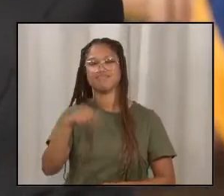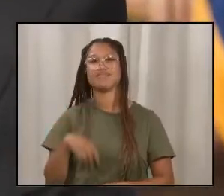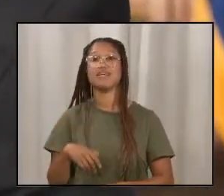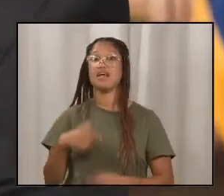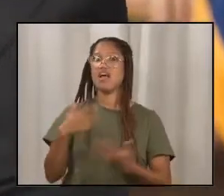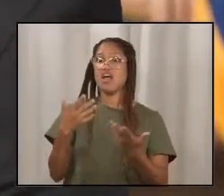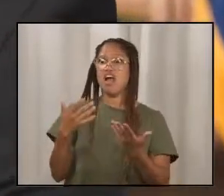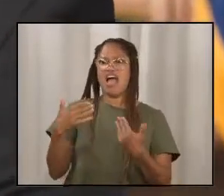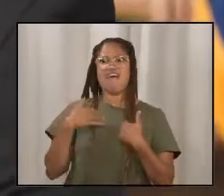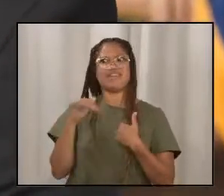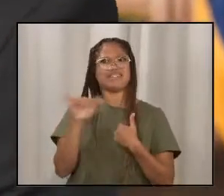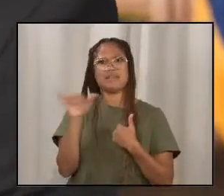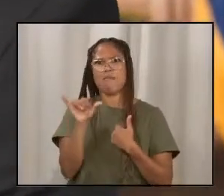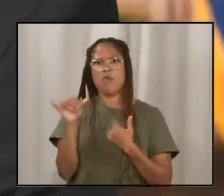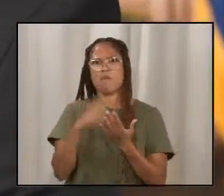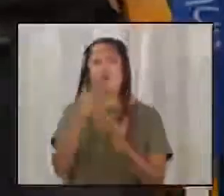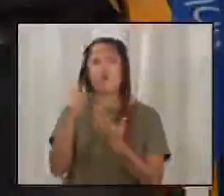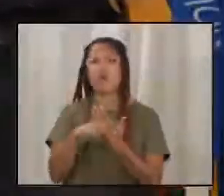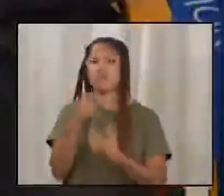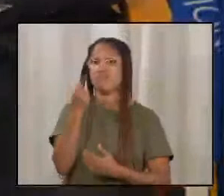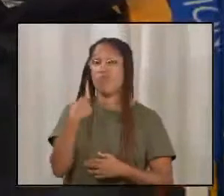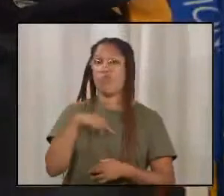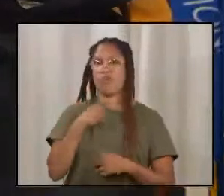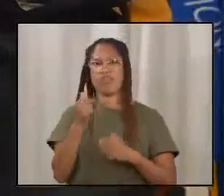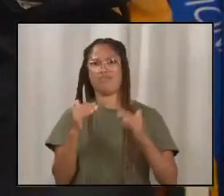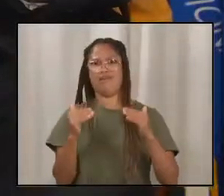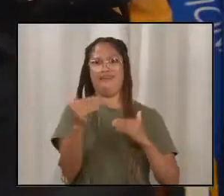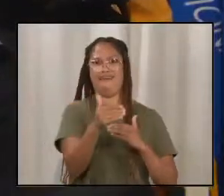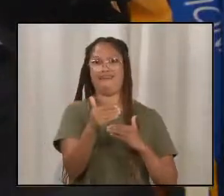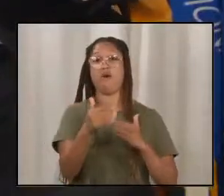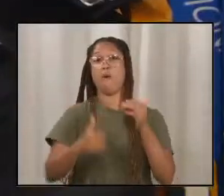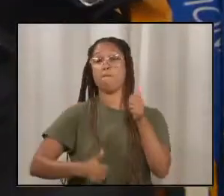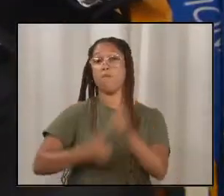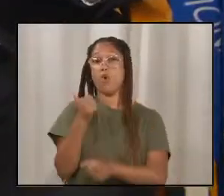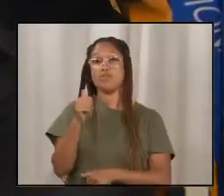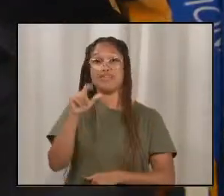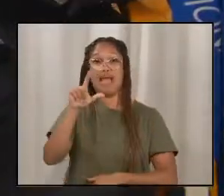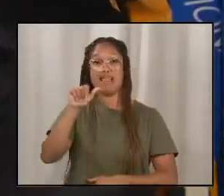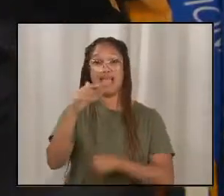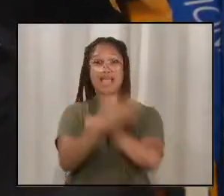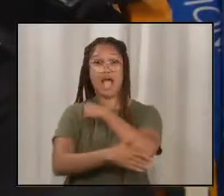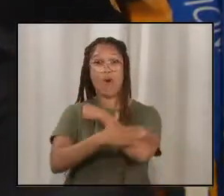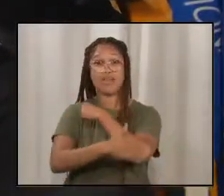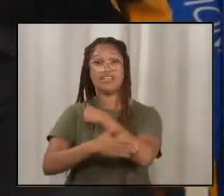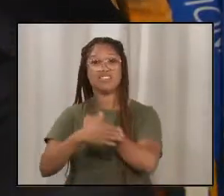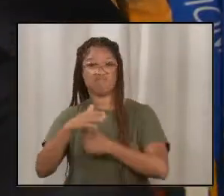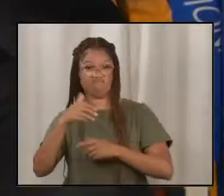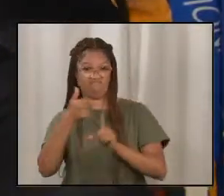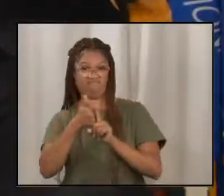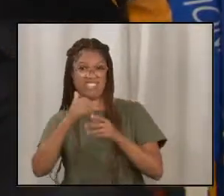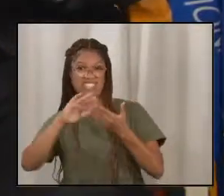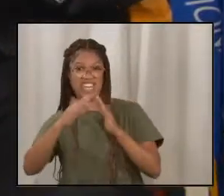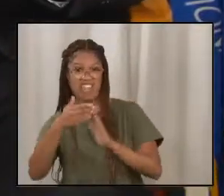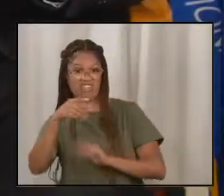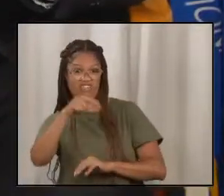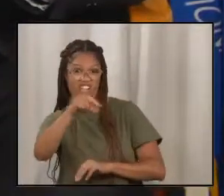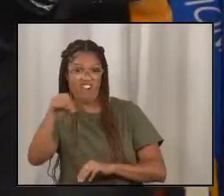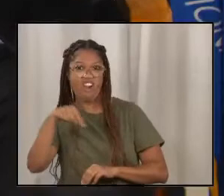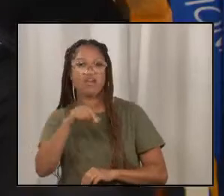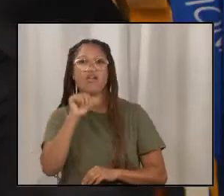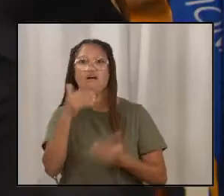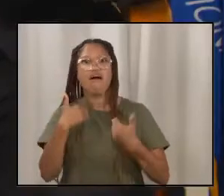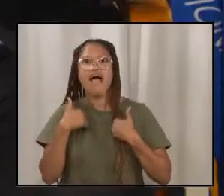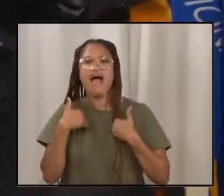So we're ahead of the game in many ways in the fact that we have this. Most cities in LA County do not have their own sort of local hub